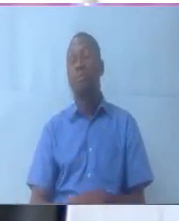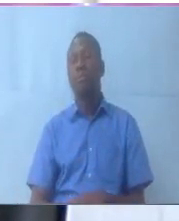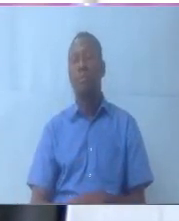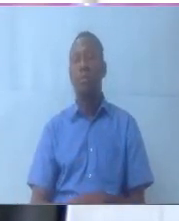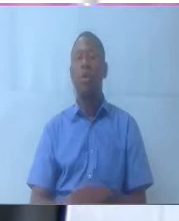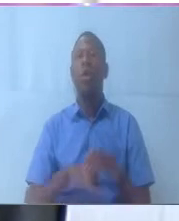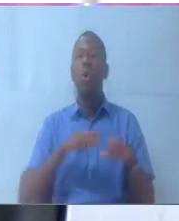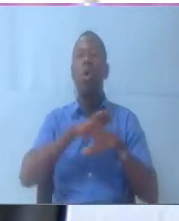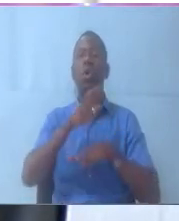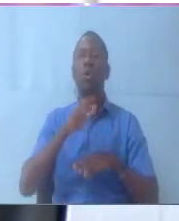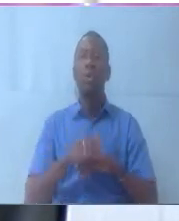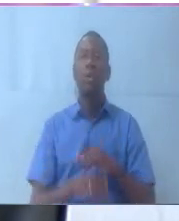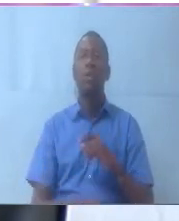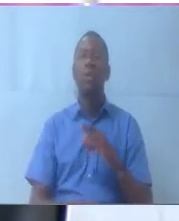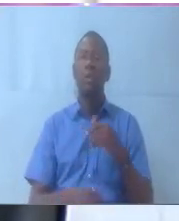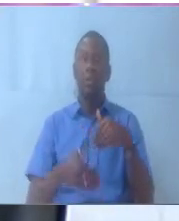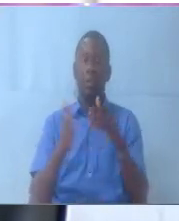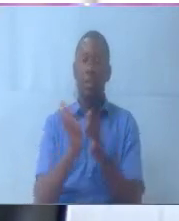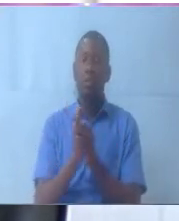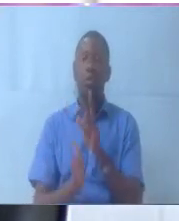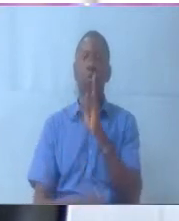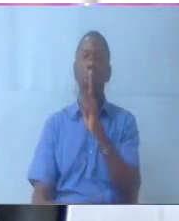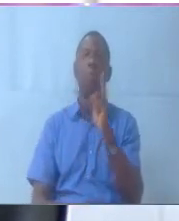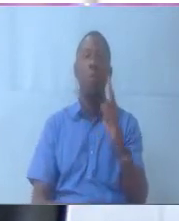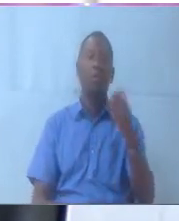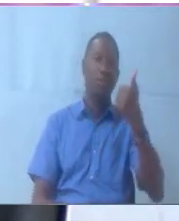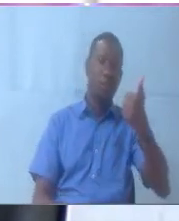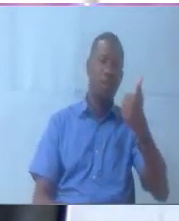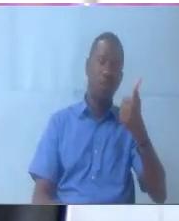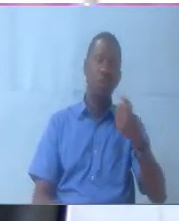Under Section 116 of the Criminal Code.